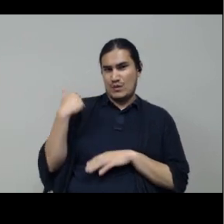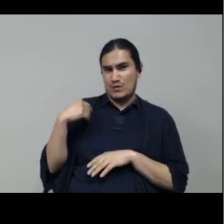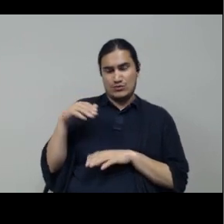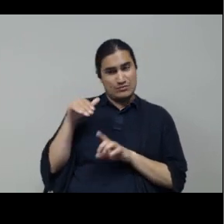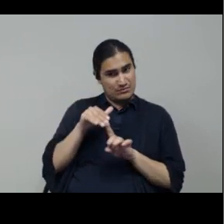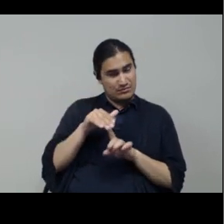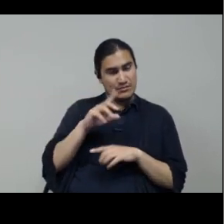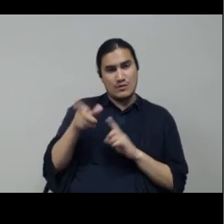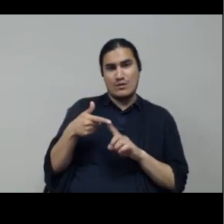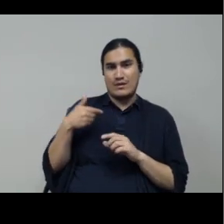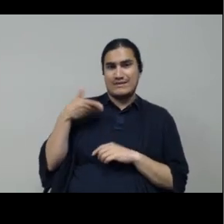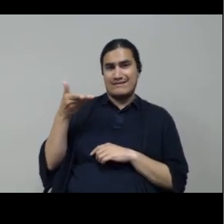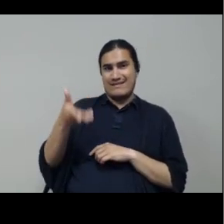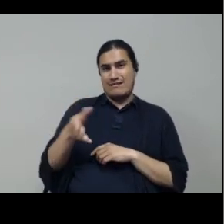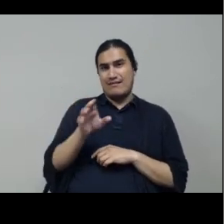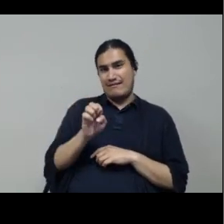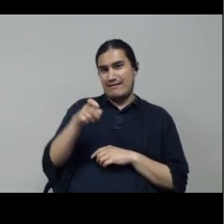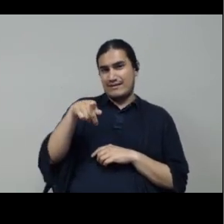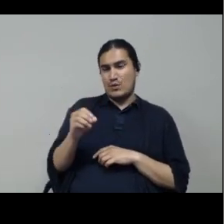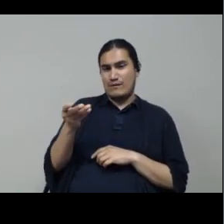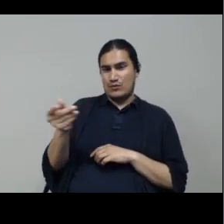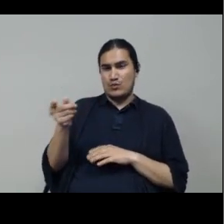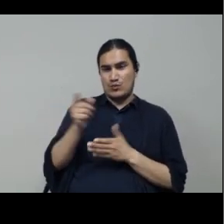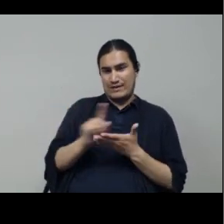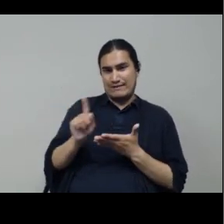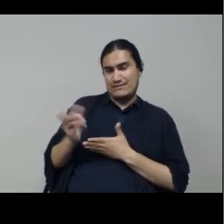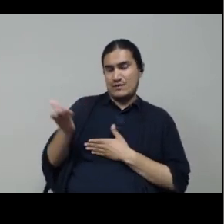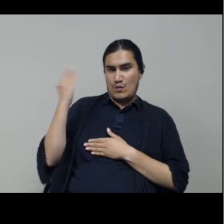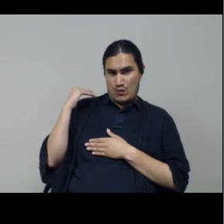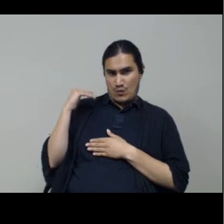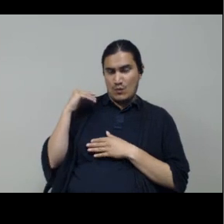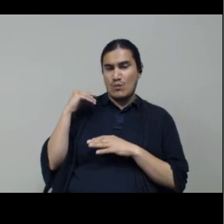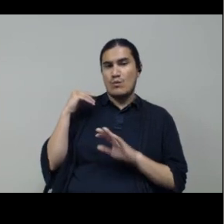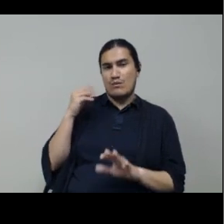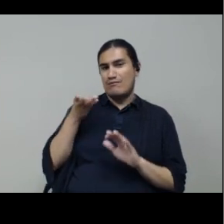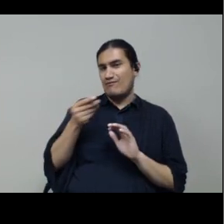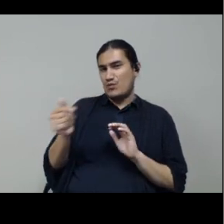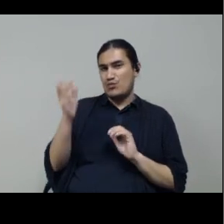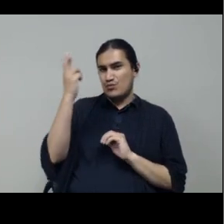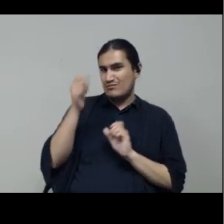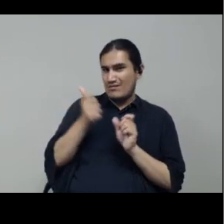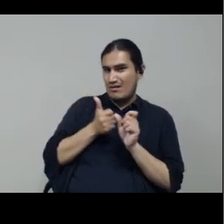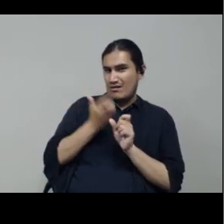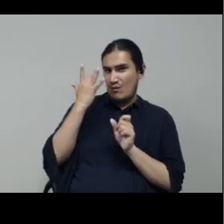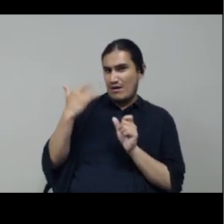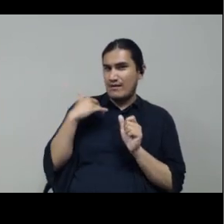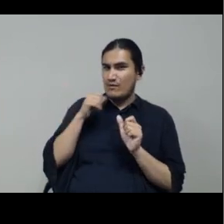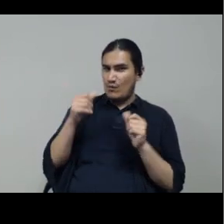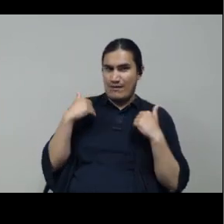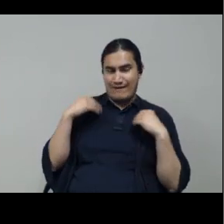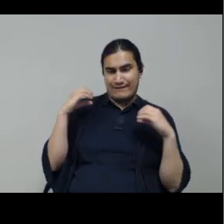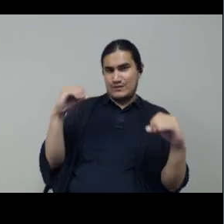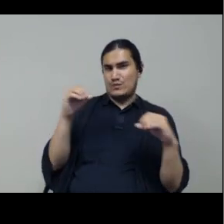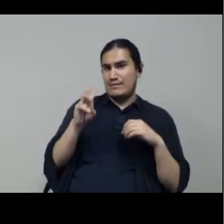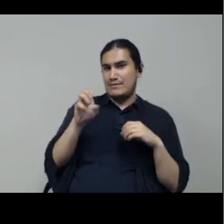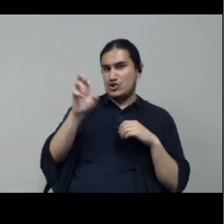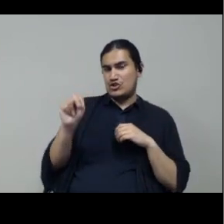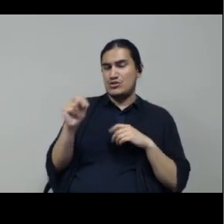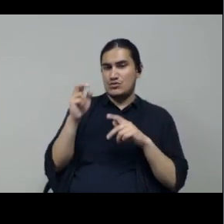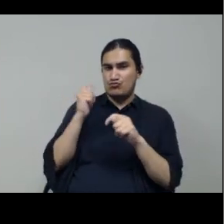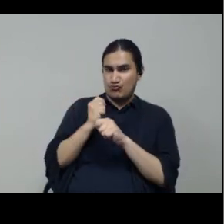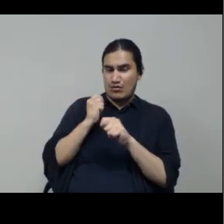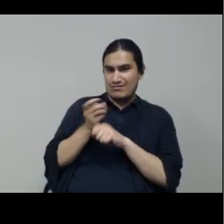the ACT Expo a couple of weeks ago, some of the reasons we don't have zero emission heavy duty trucks on the road